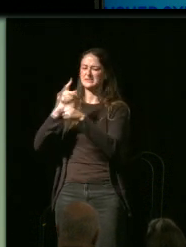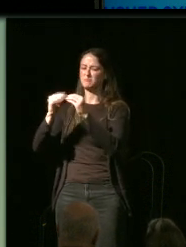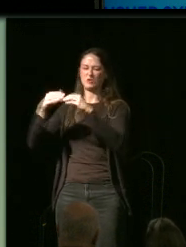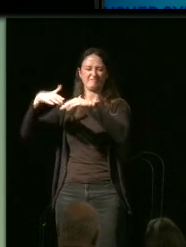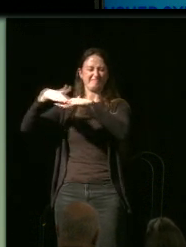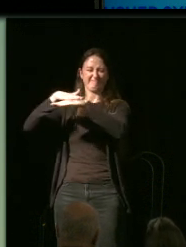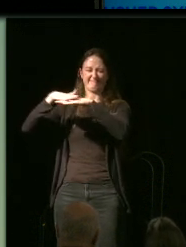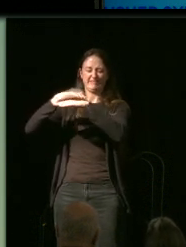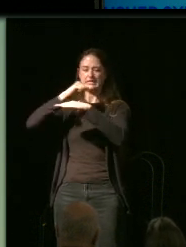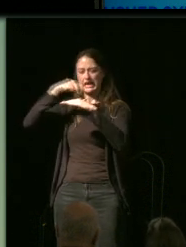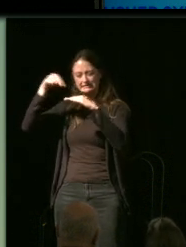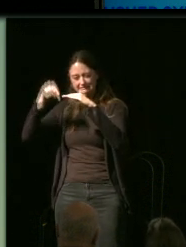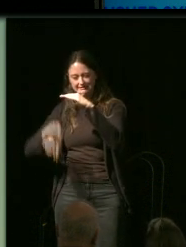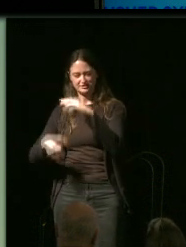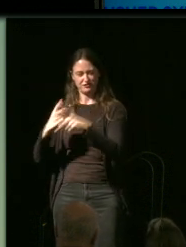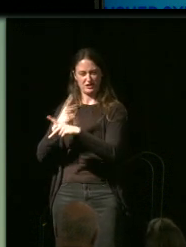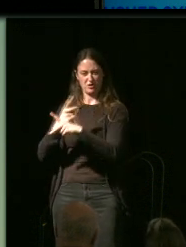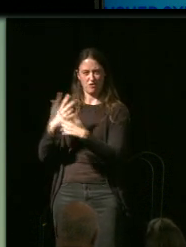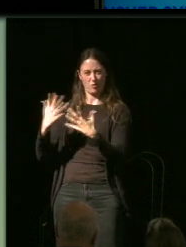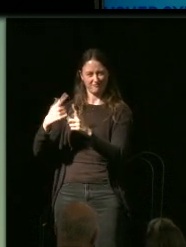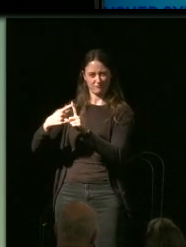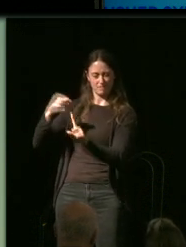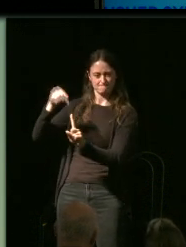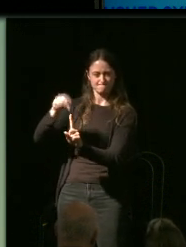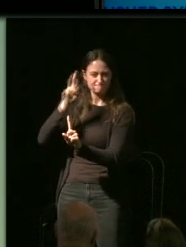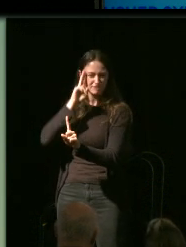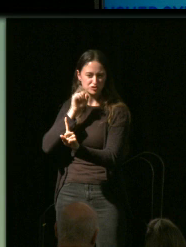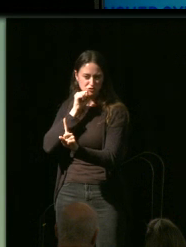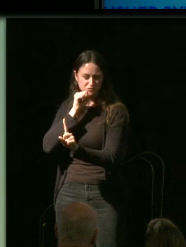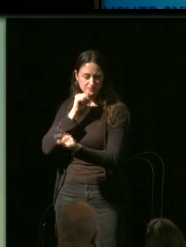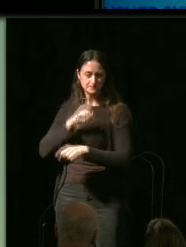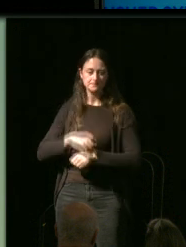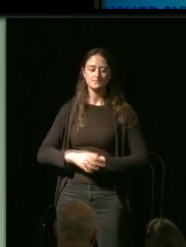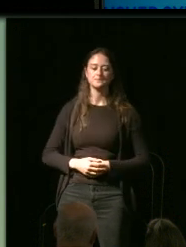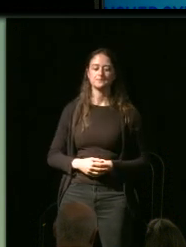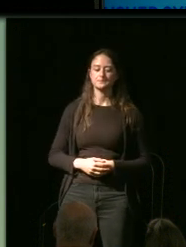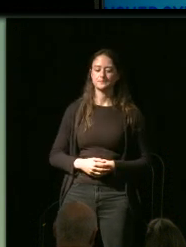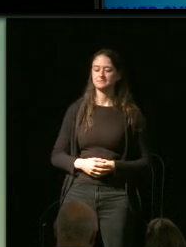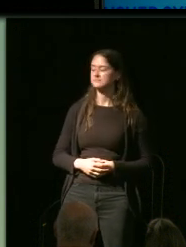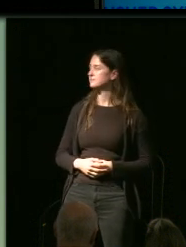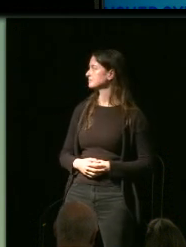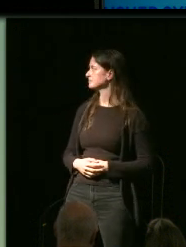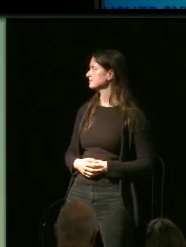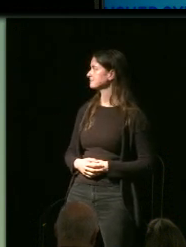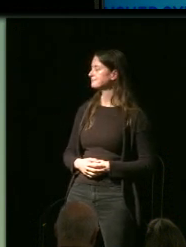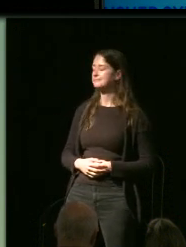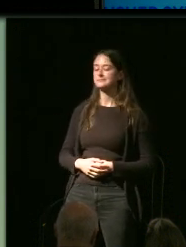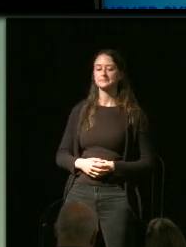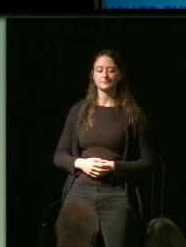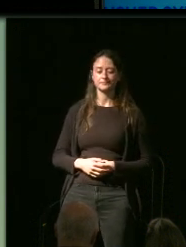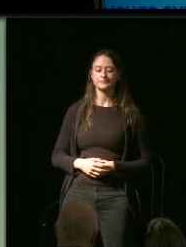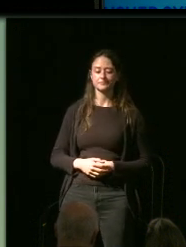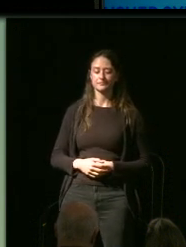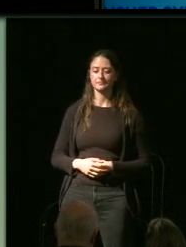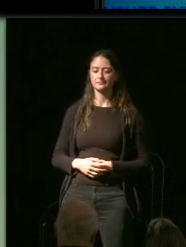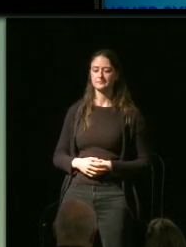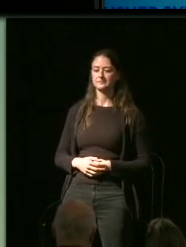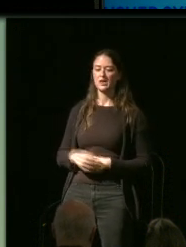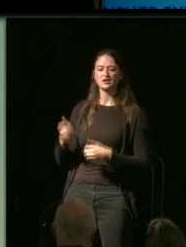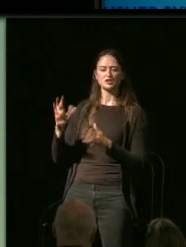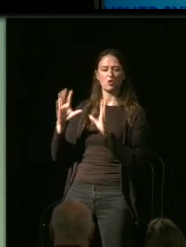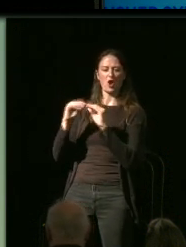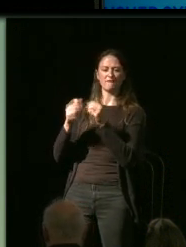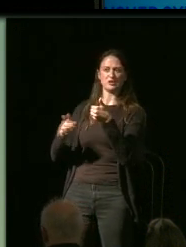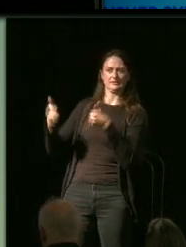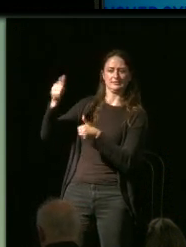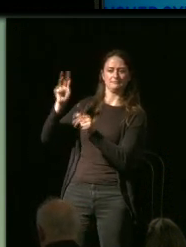So one of the questions I was asked to address is what to do if the results are uncertain. There's many ways that your results can be